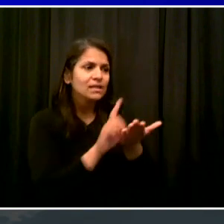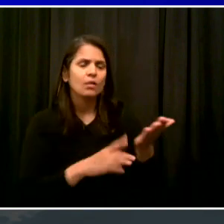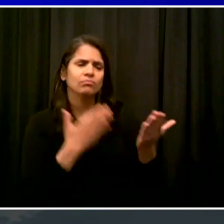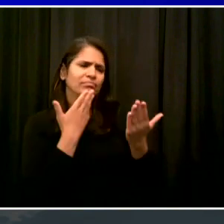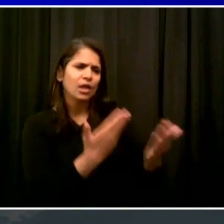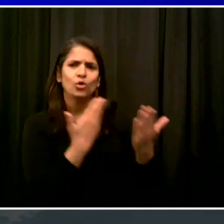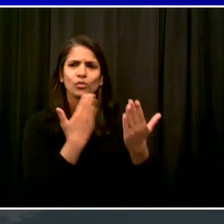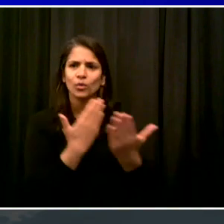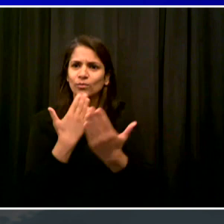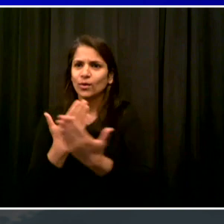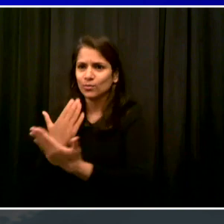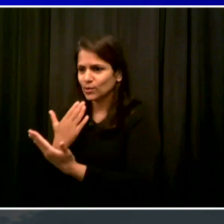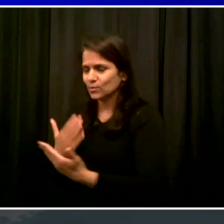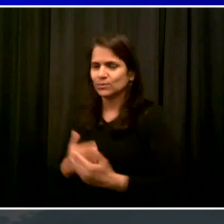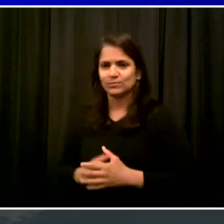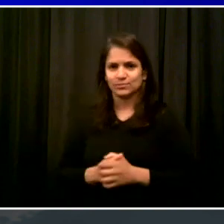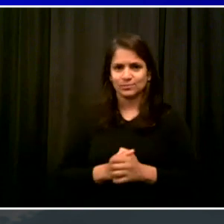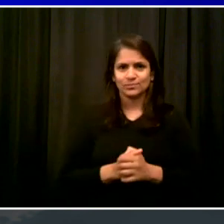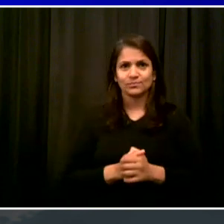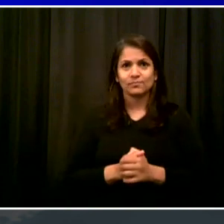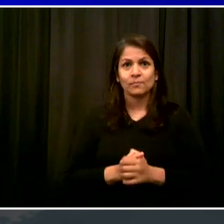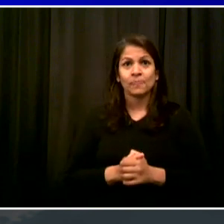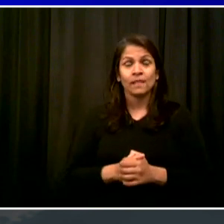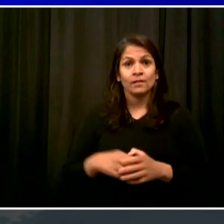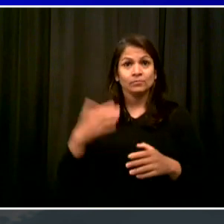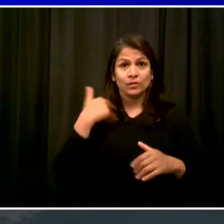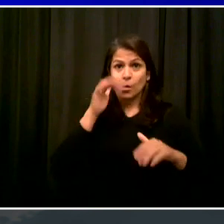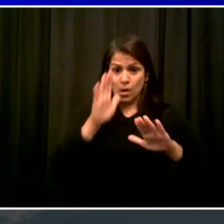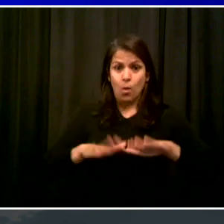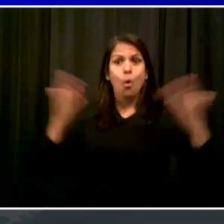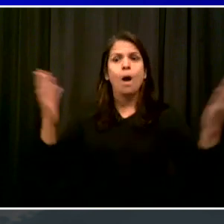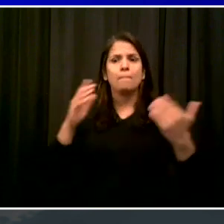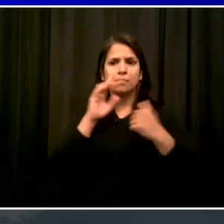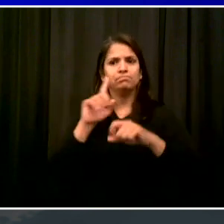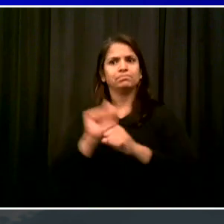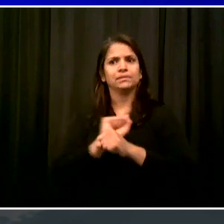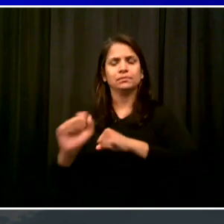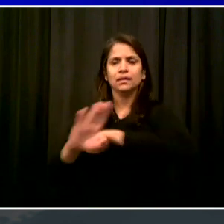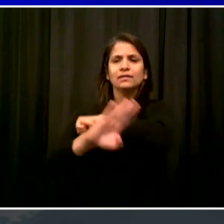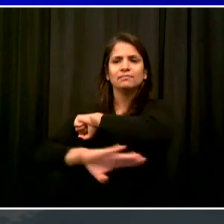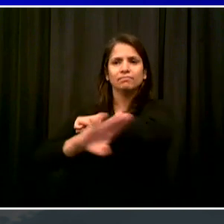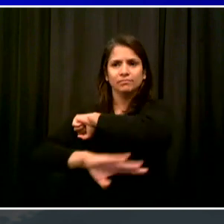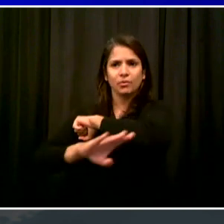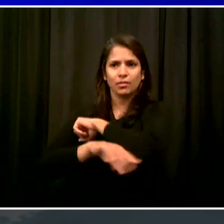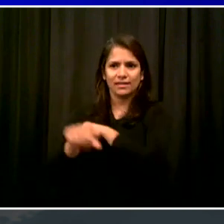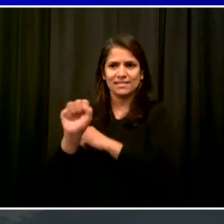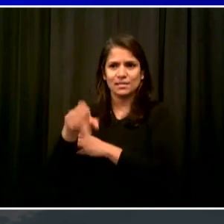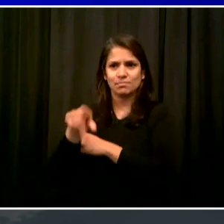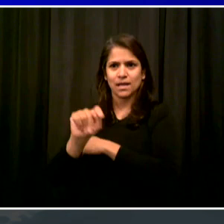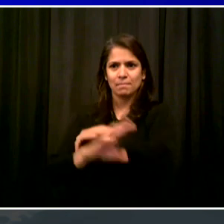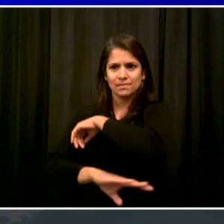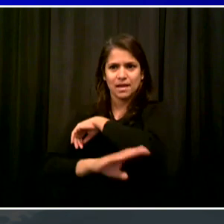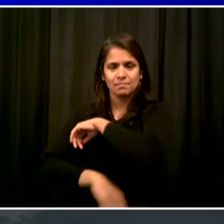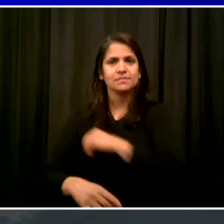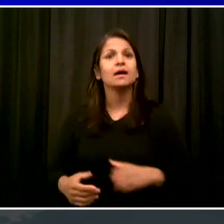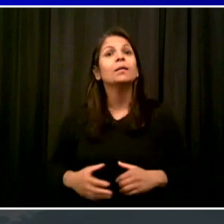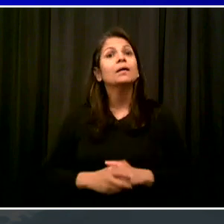And many, many people will benefit. And it will help us fight back this disease, but it will also help us fight back the deeper healthcare disparities.